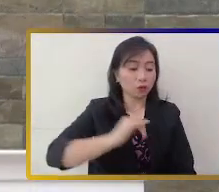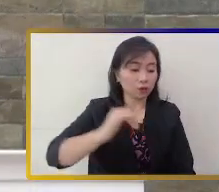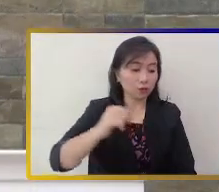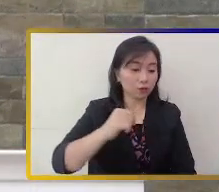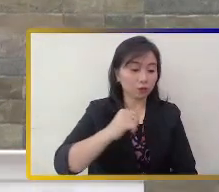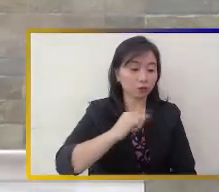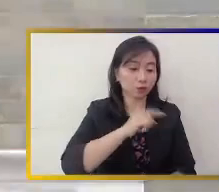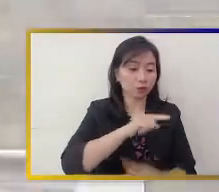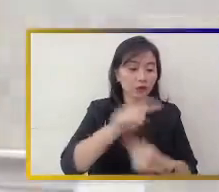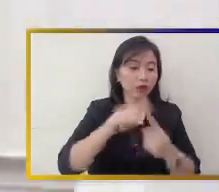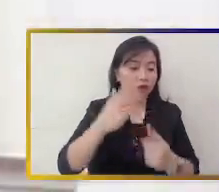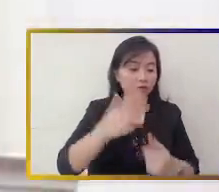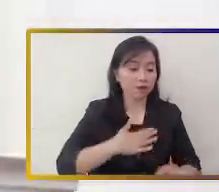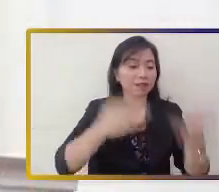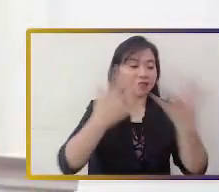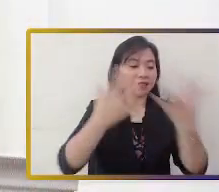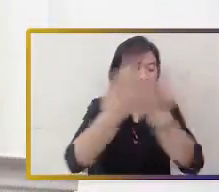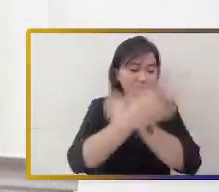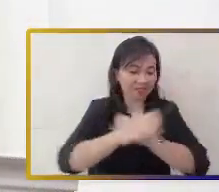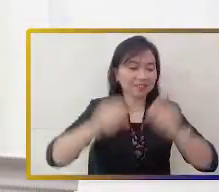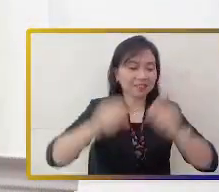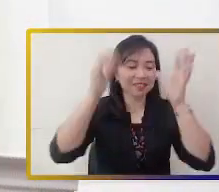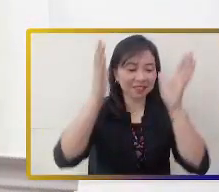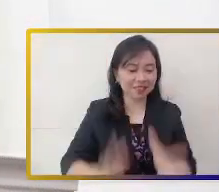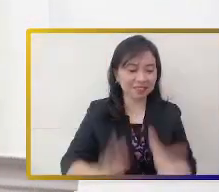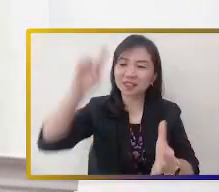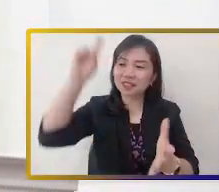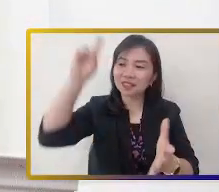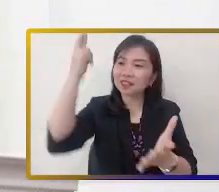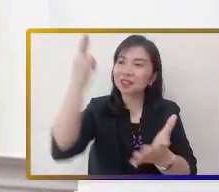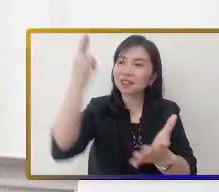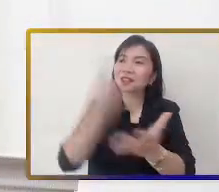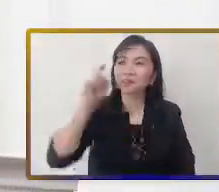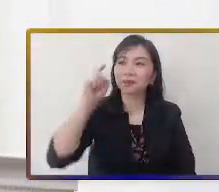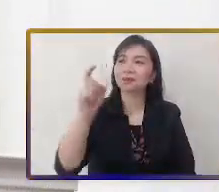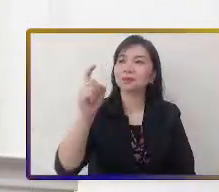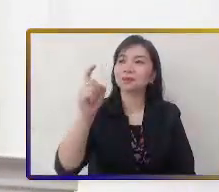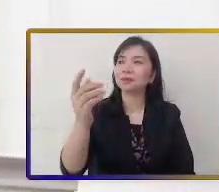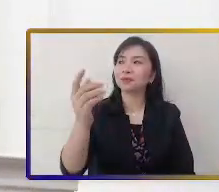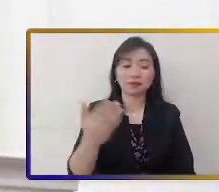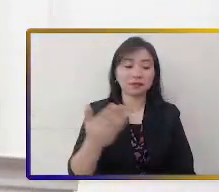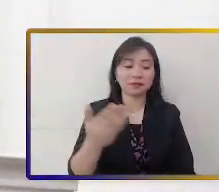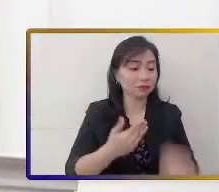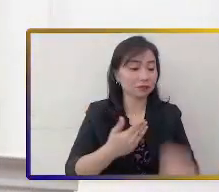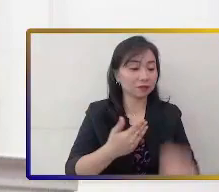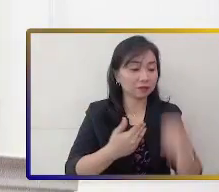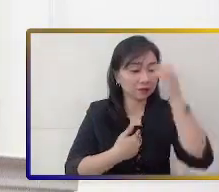when my Savior reached down for me,